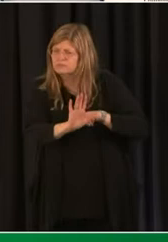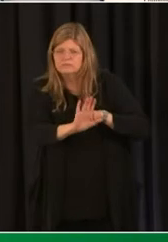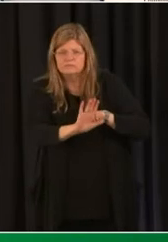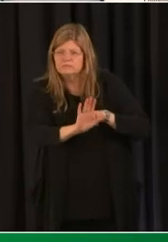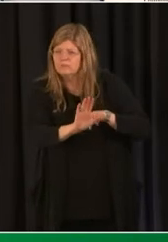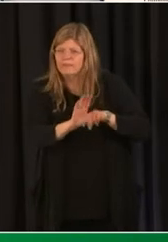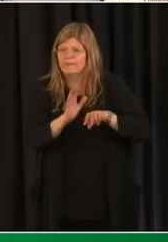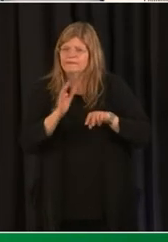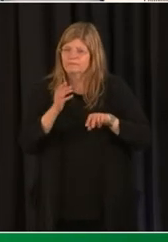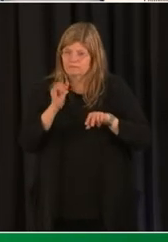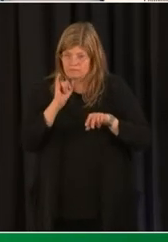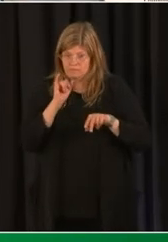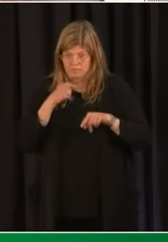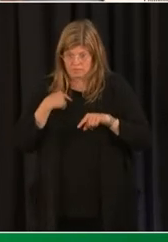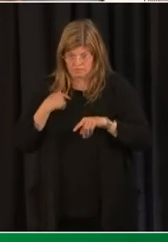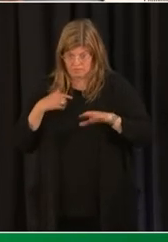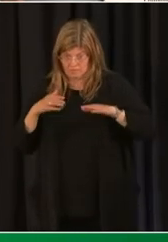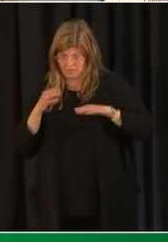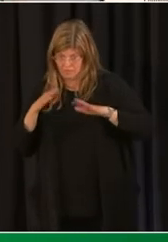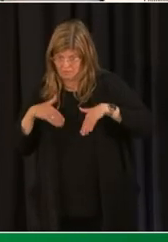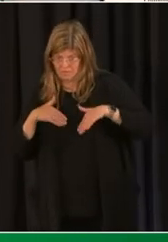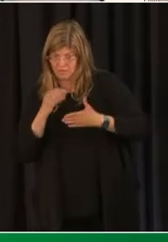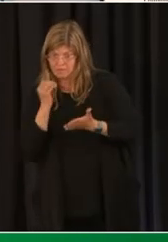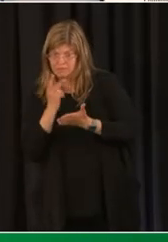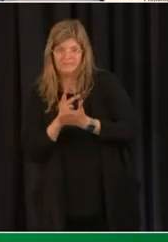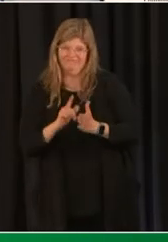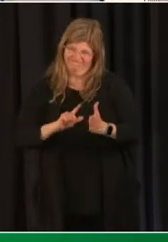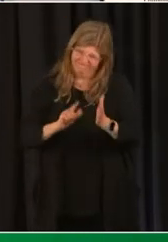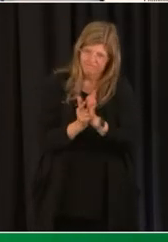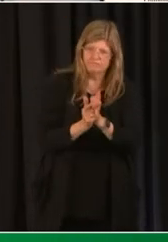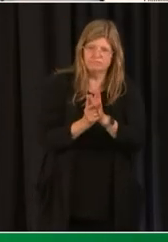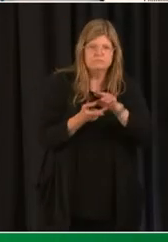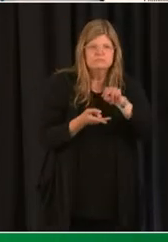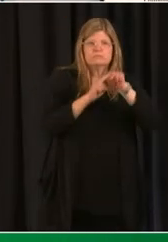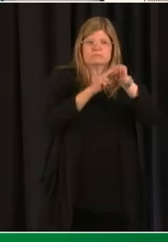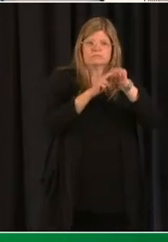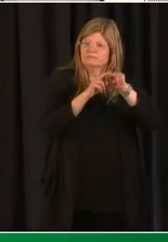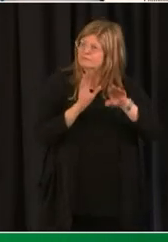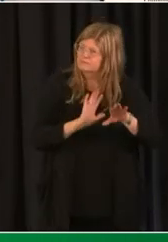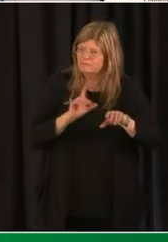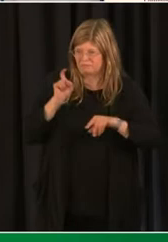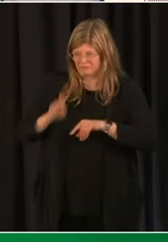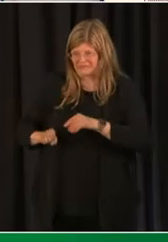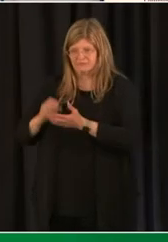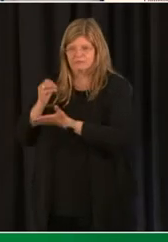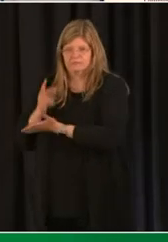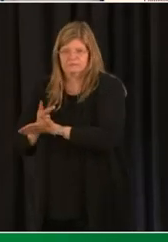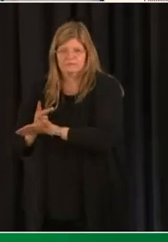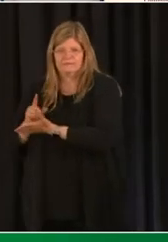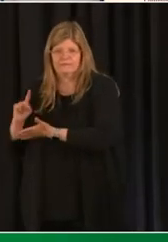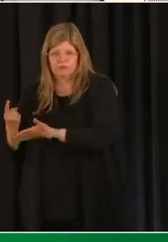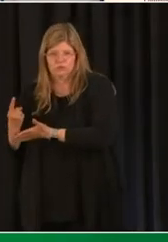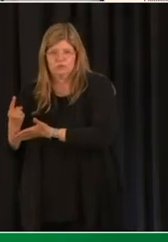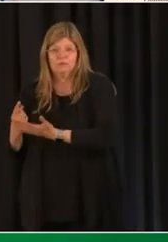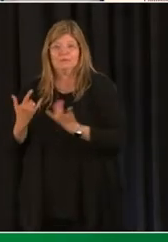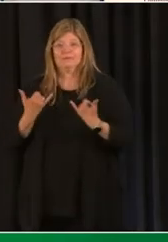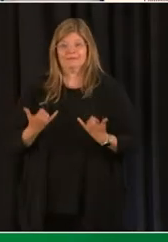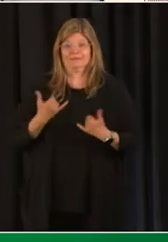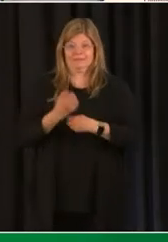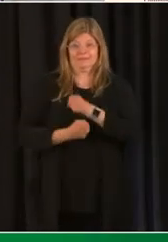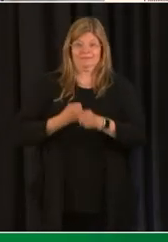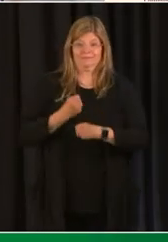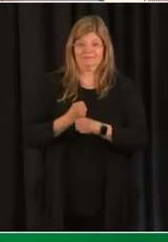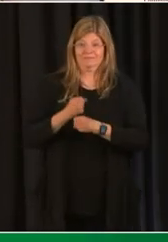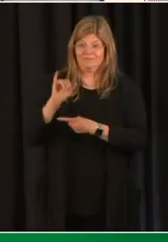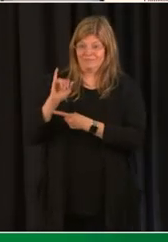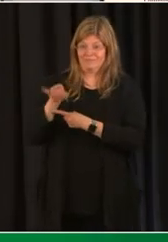their actions were in fact illegal. And then on September 22nd, 2020, the Council passed additional